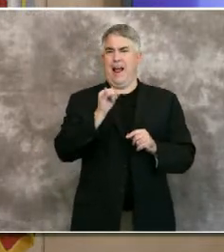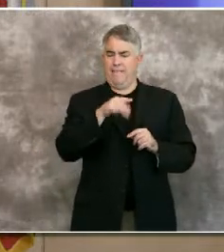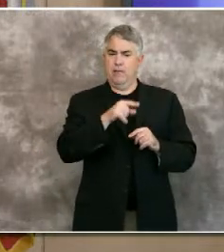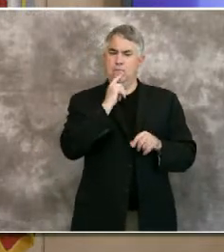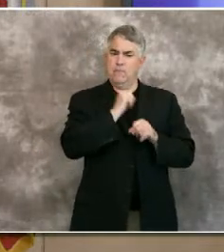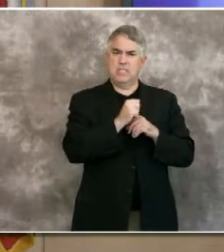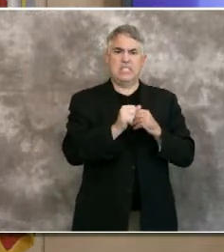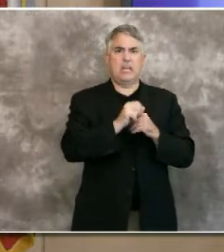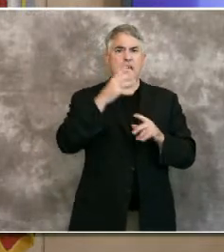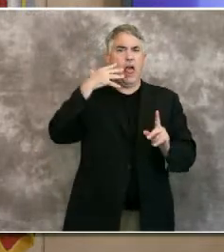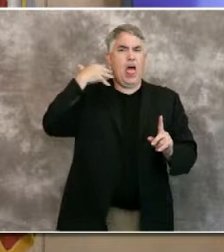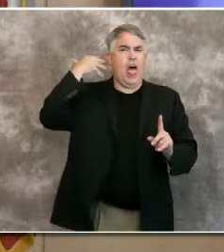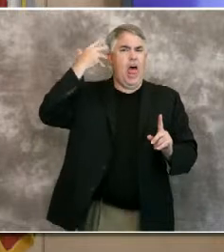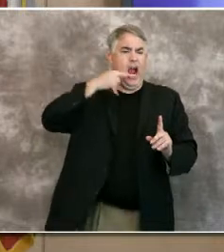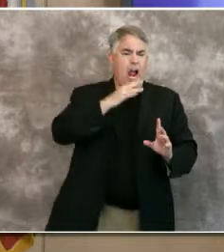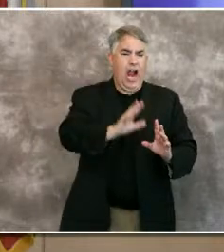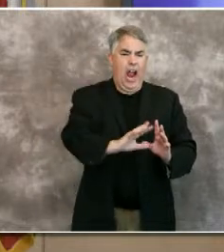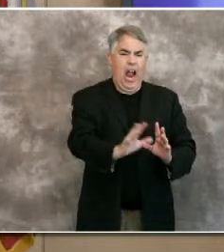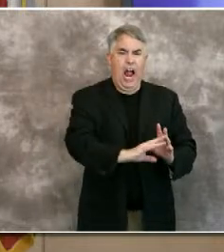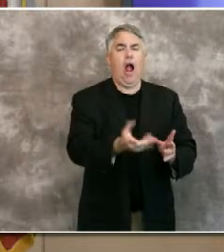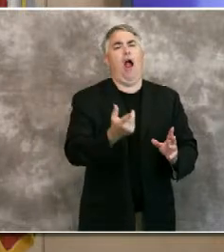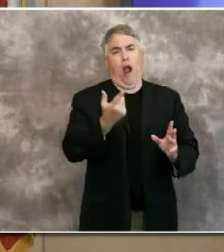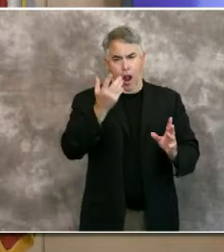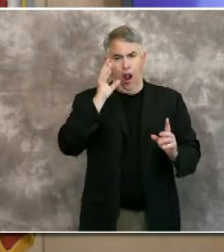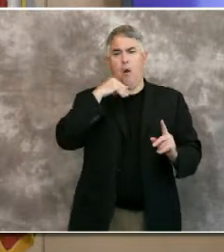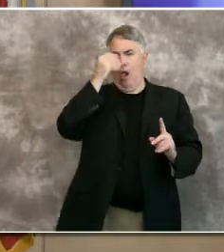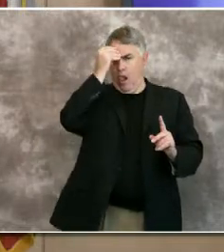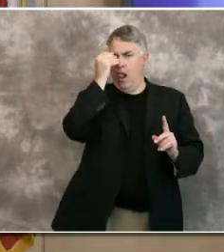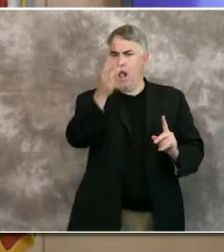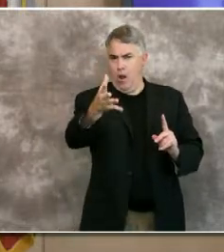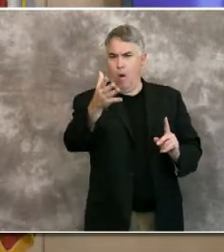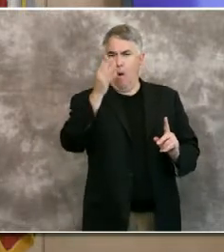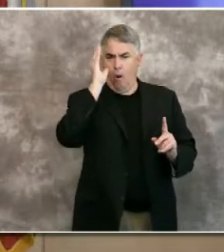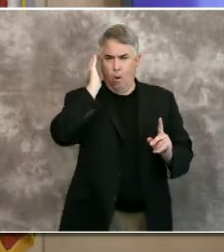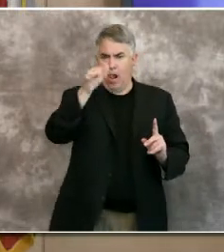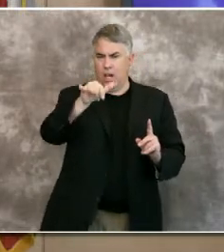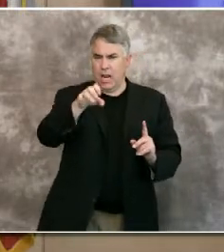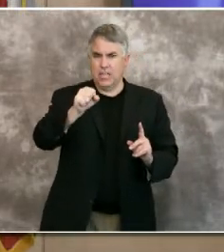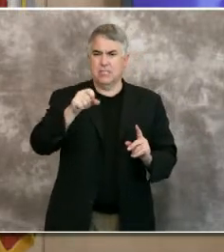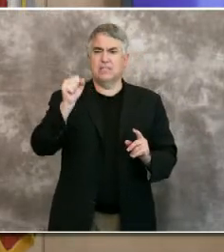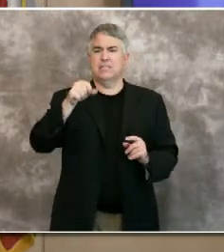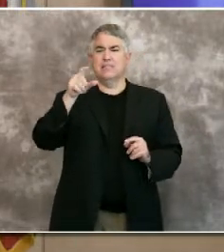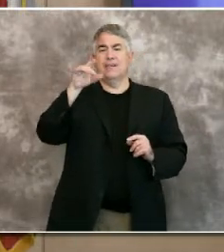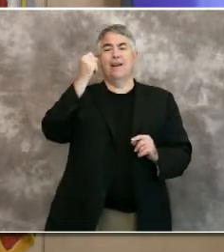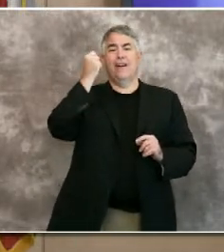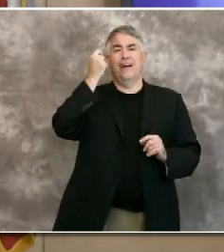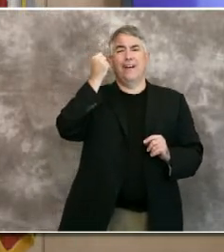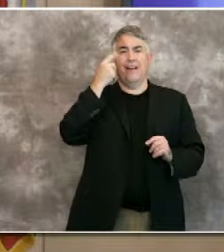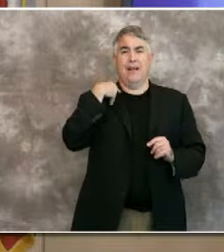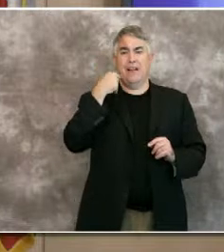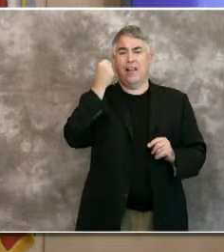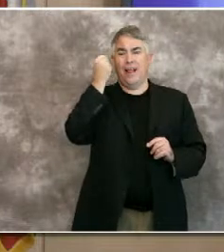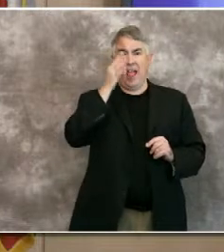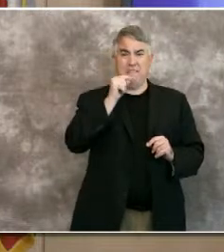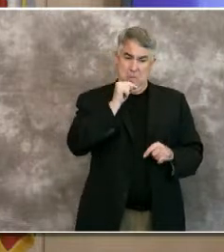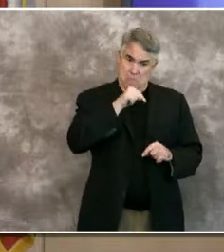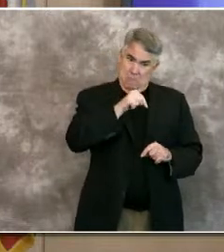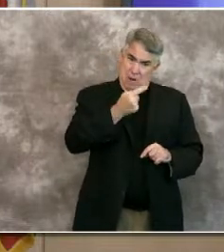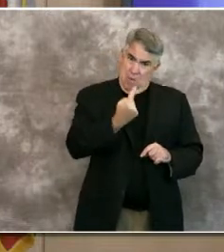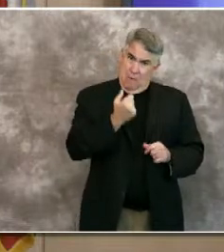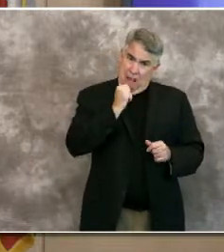Dr. Wooten will share that information. If we automatically shared every single location, we would systematically undermine our ability to get